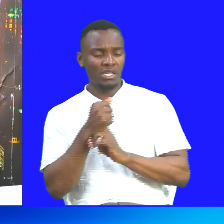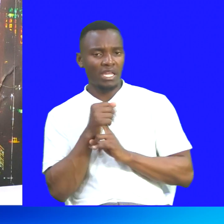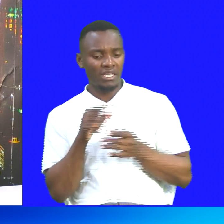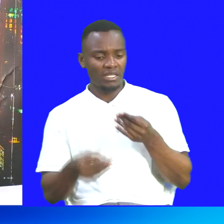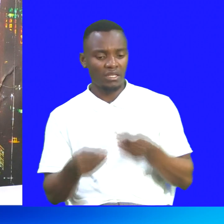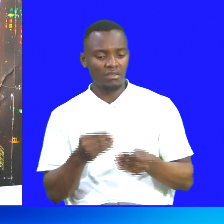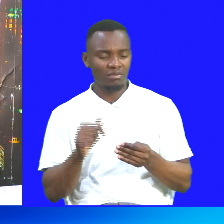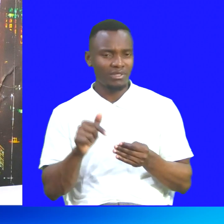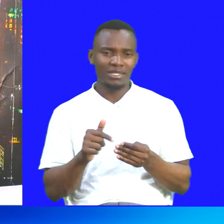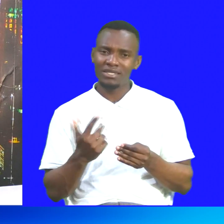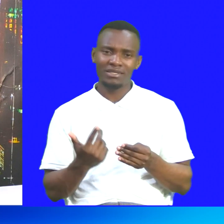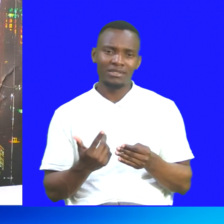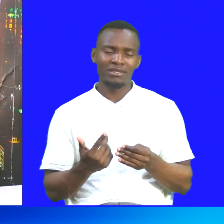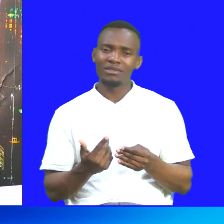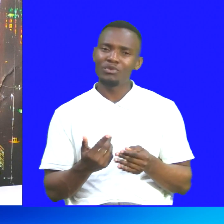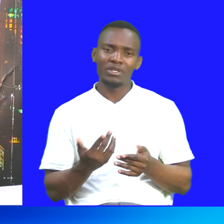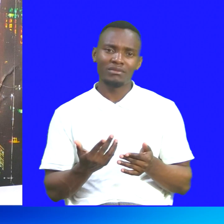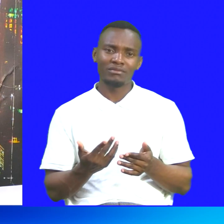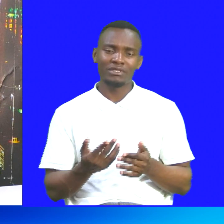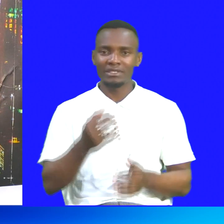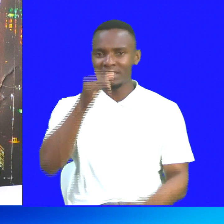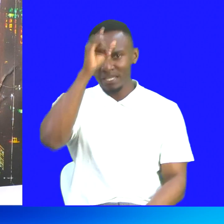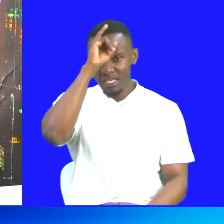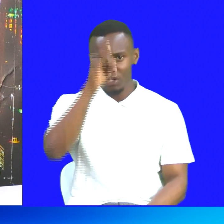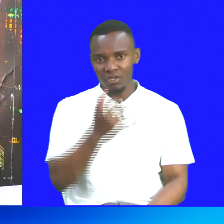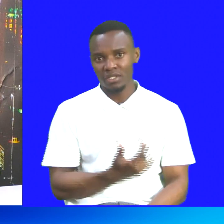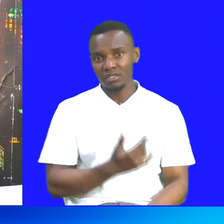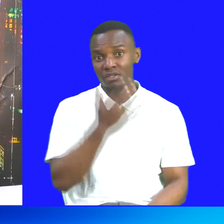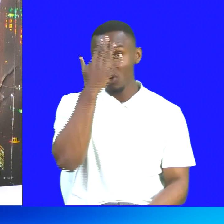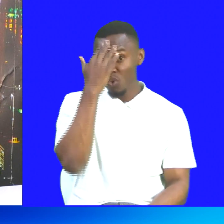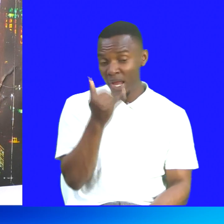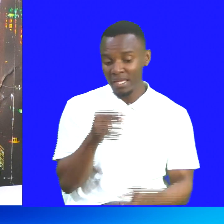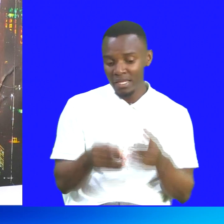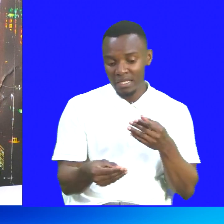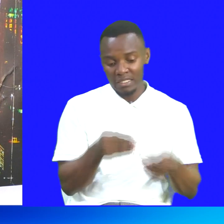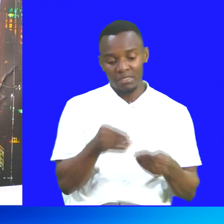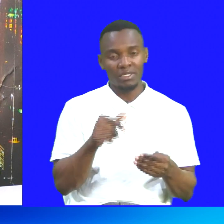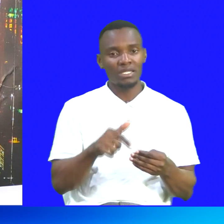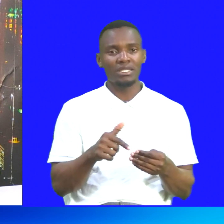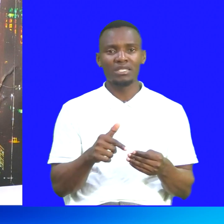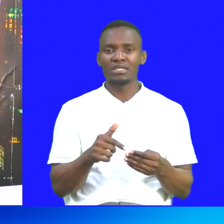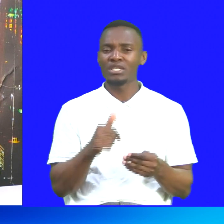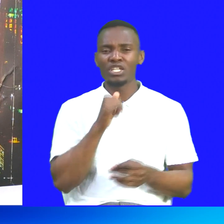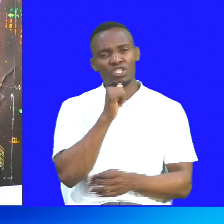high level of ignorance, because disability is not a